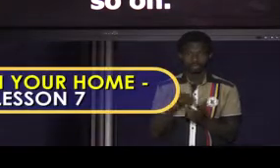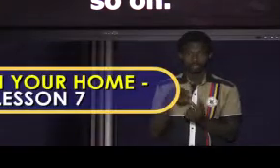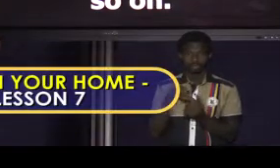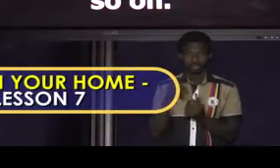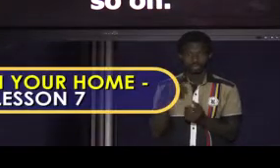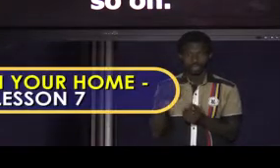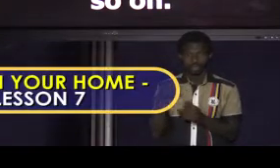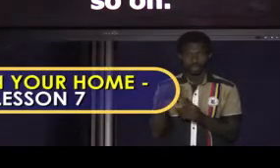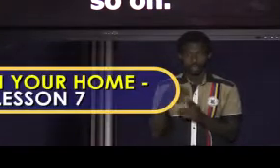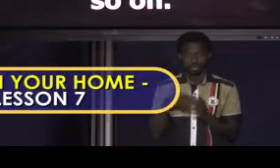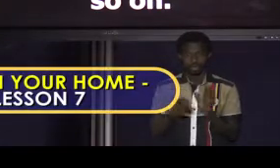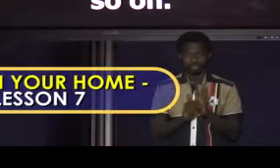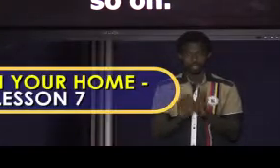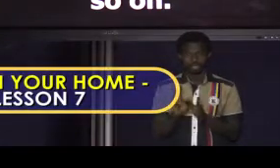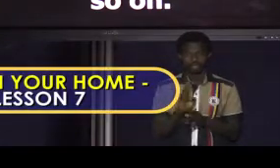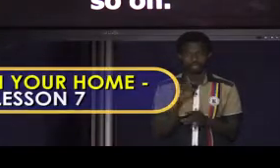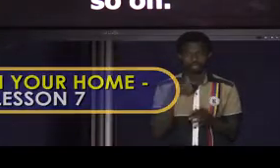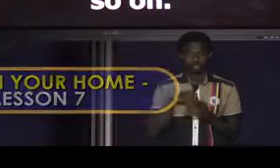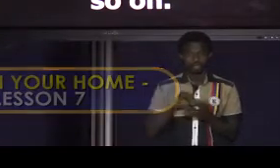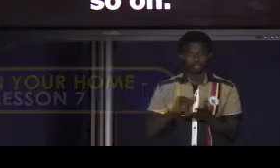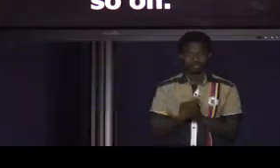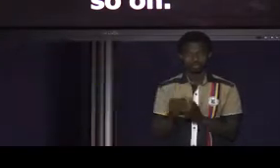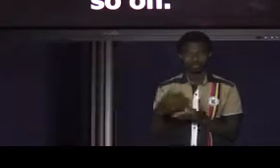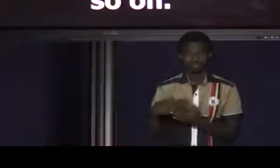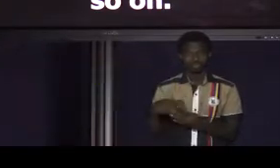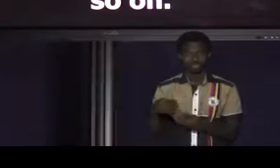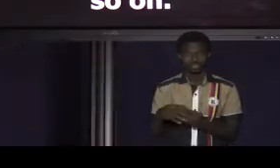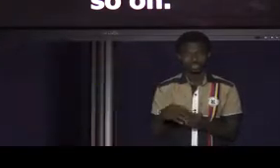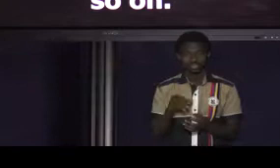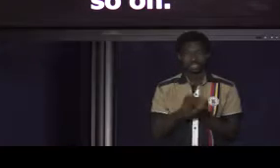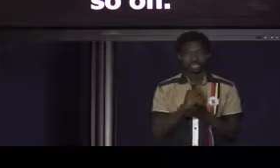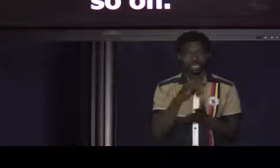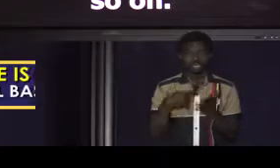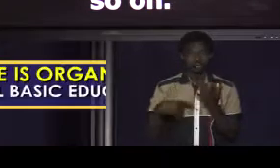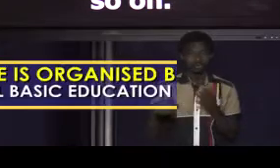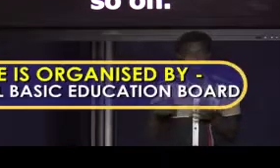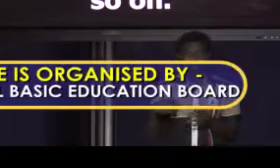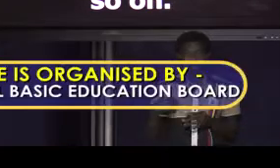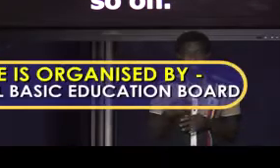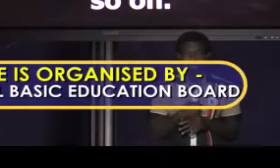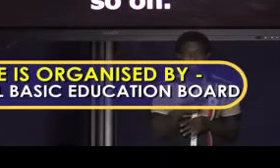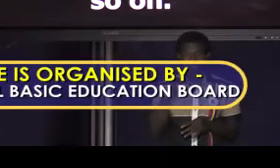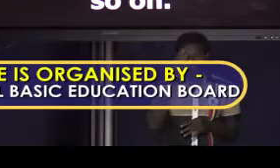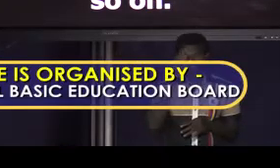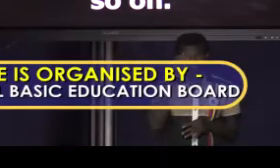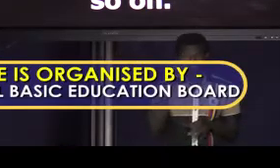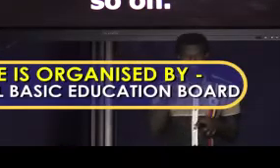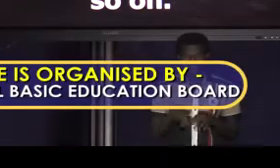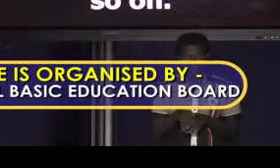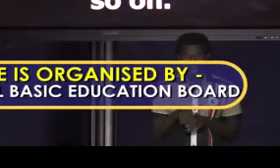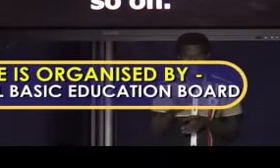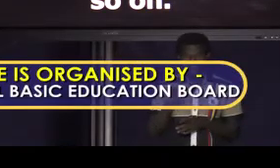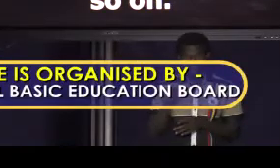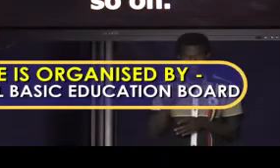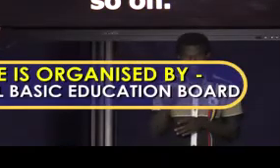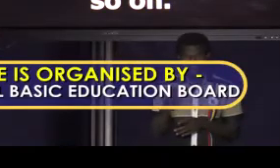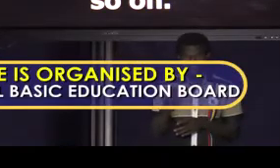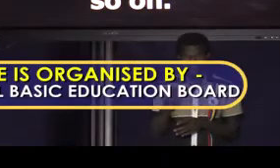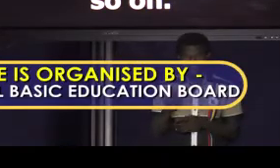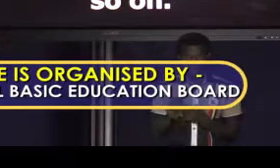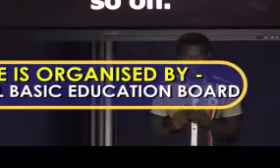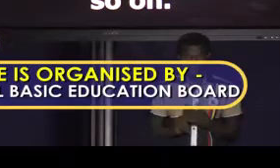special signs used in those sentences, that is what is known as punctuation. We